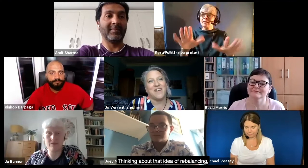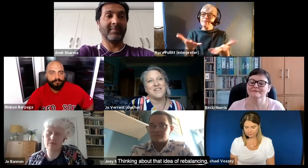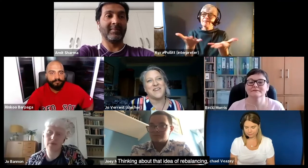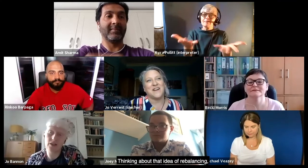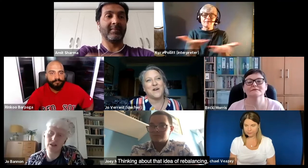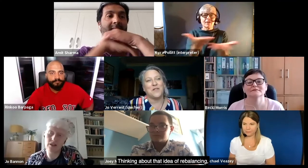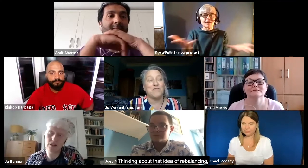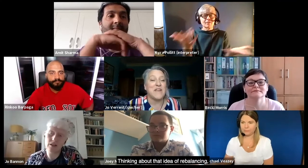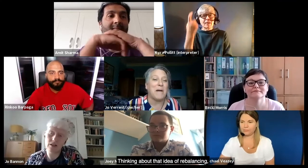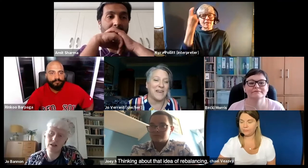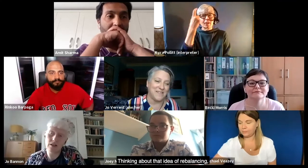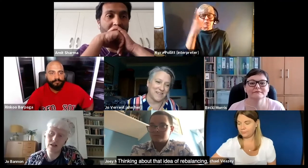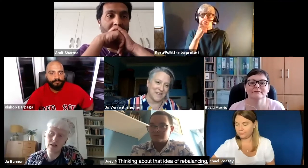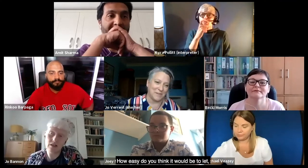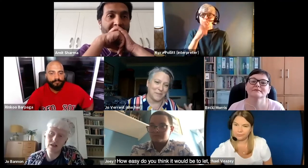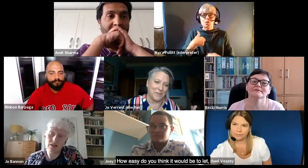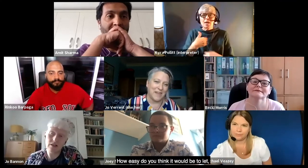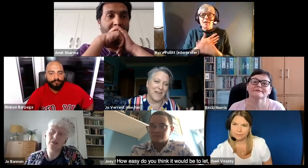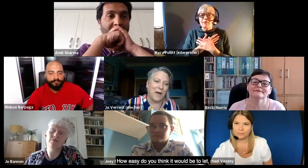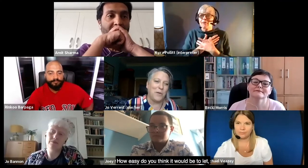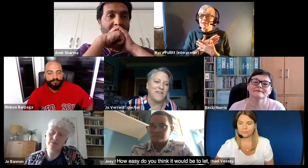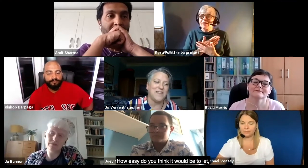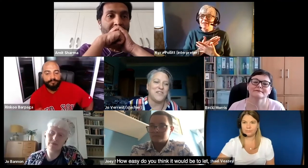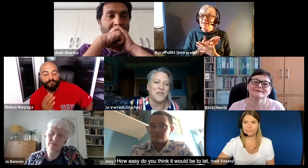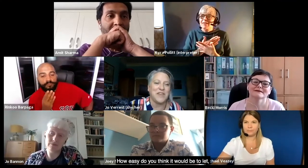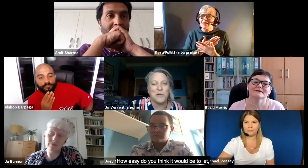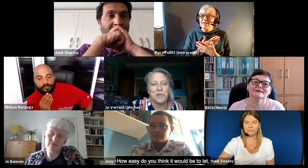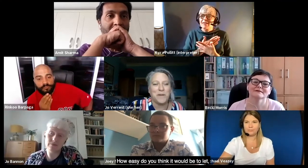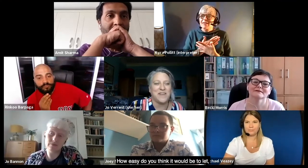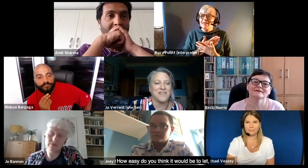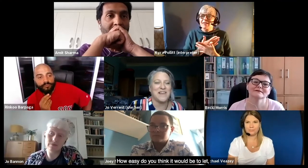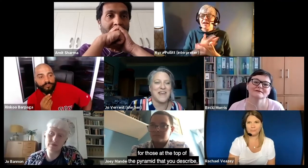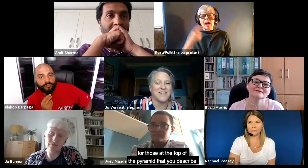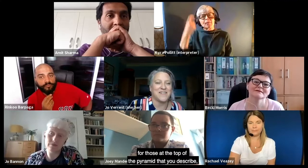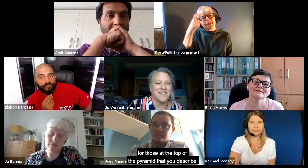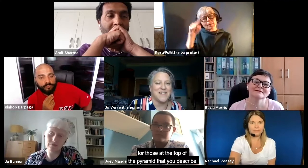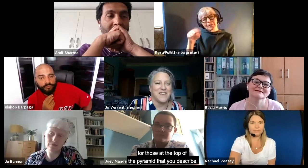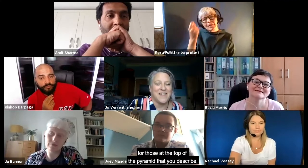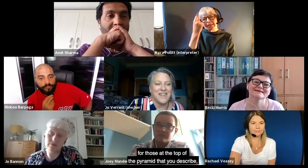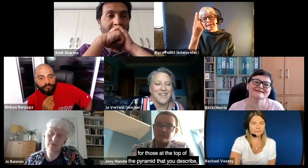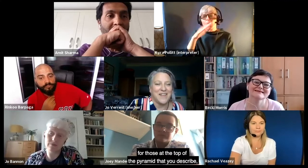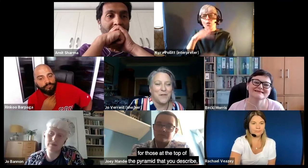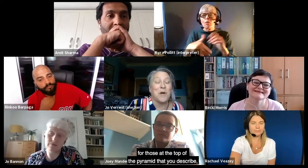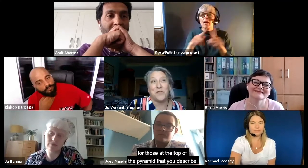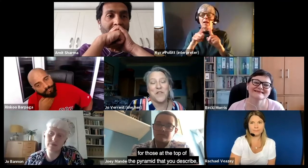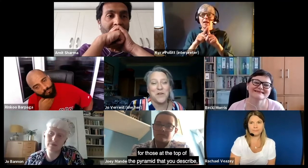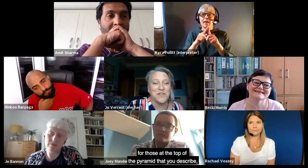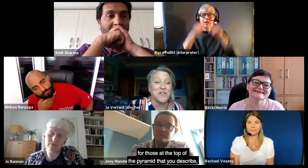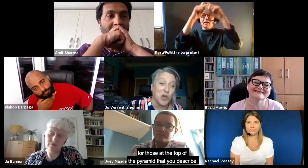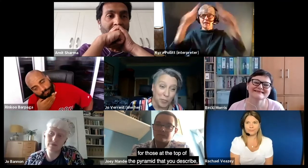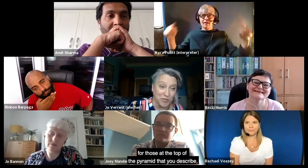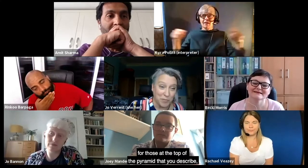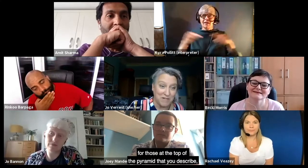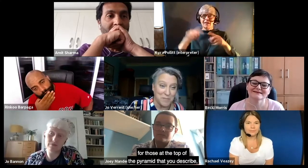that idea of rebalancing. How easy do you think it would be to let, well, for those